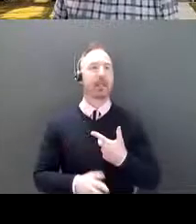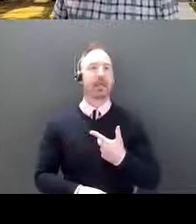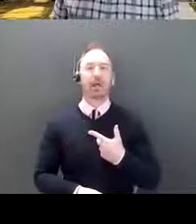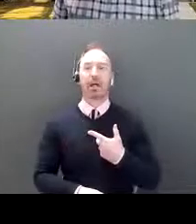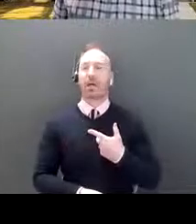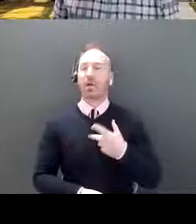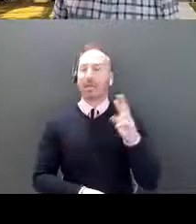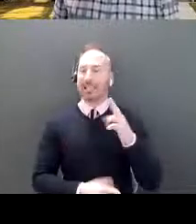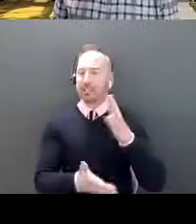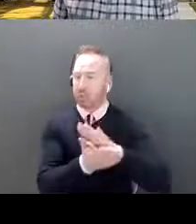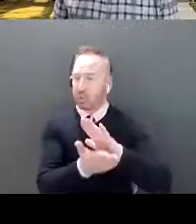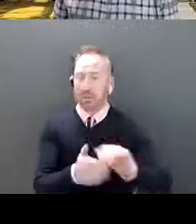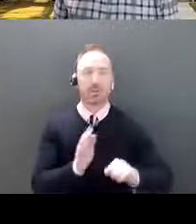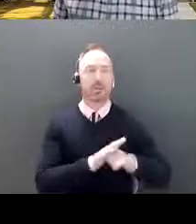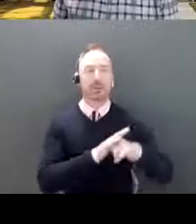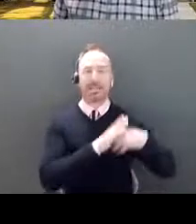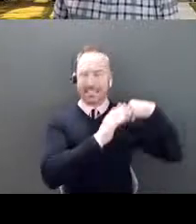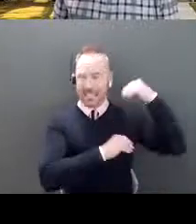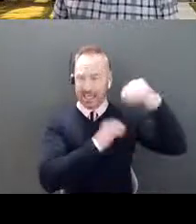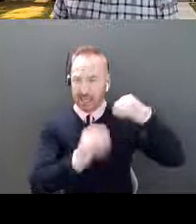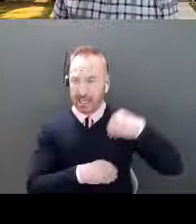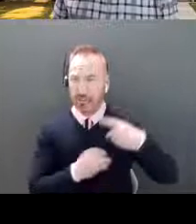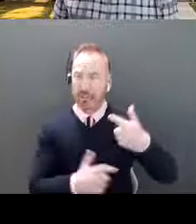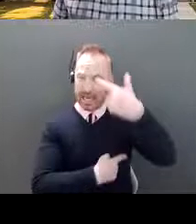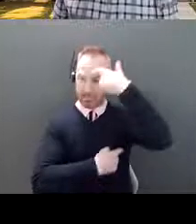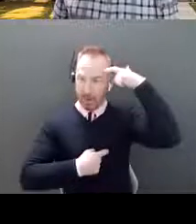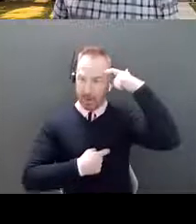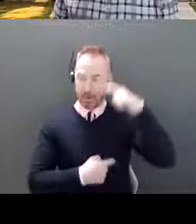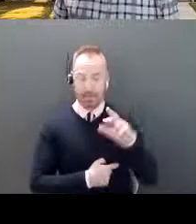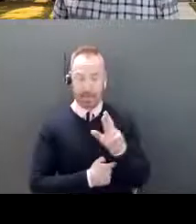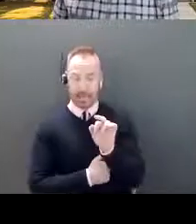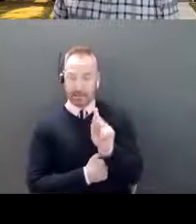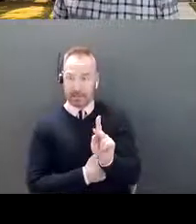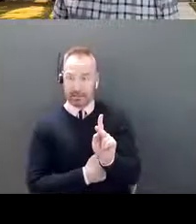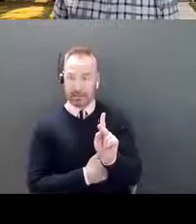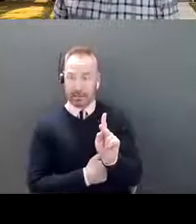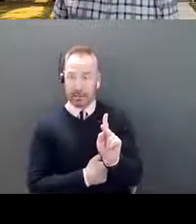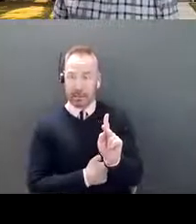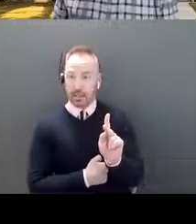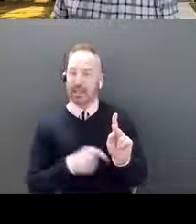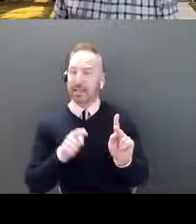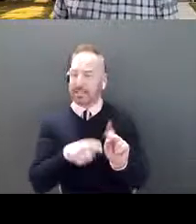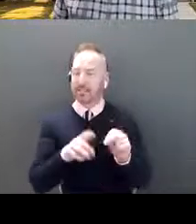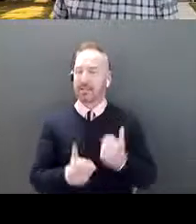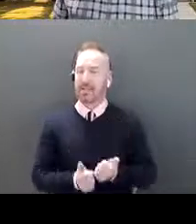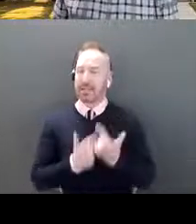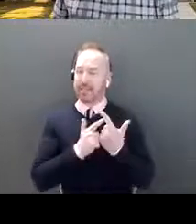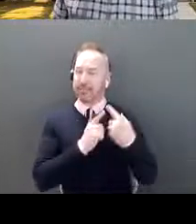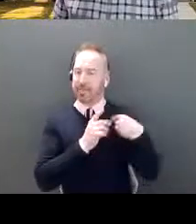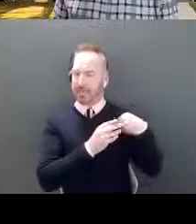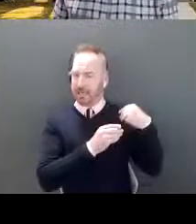trauma, and they're very much at risk because they may live in multi-generational families